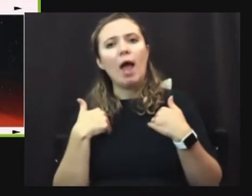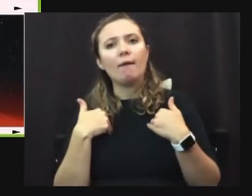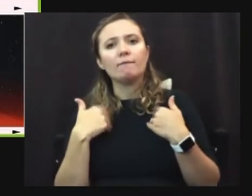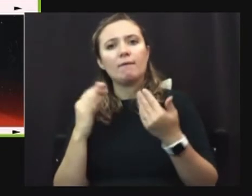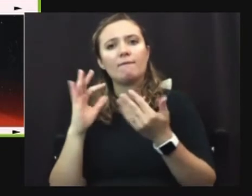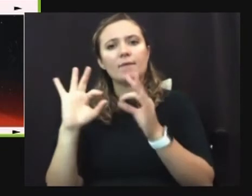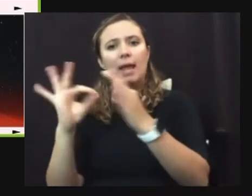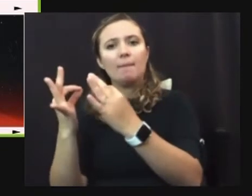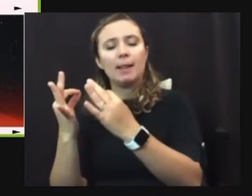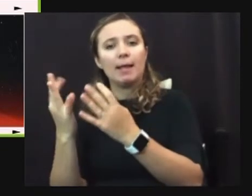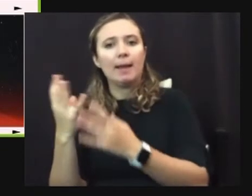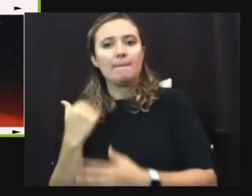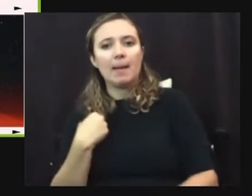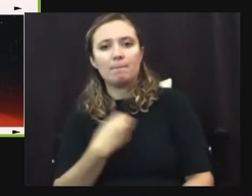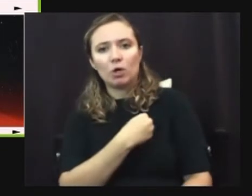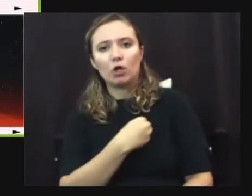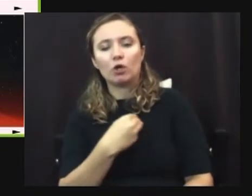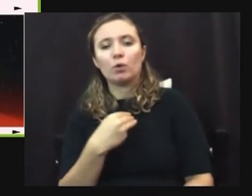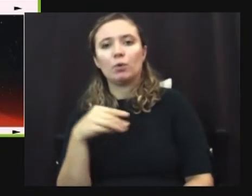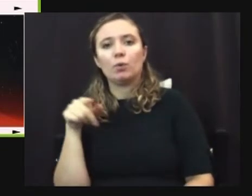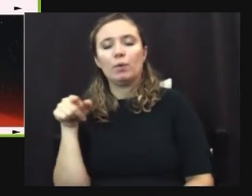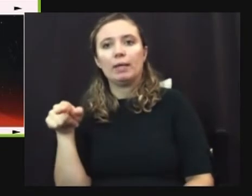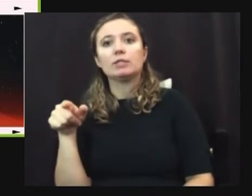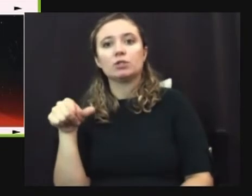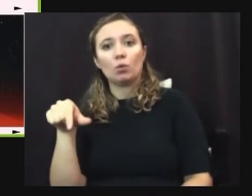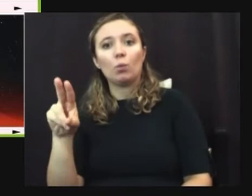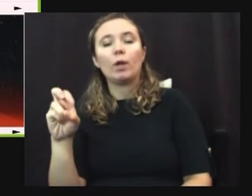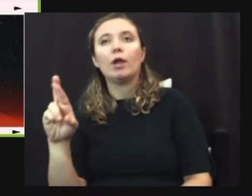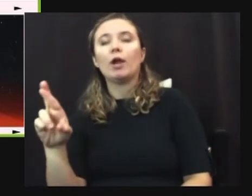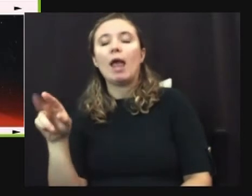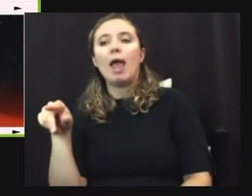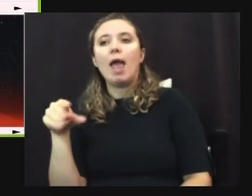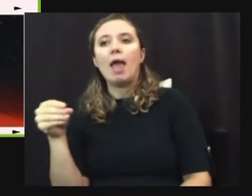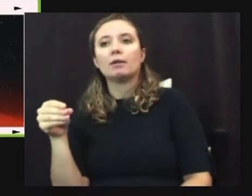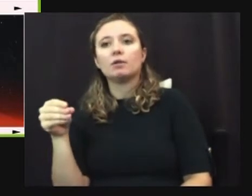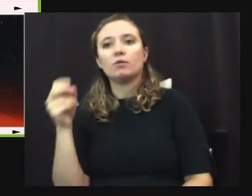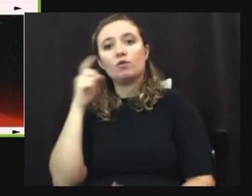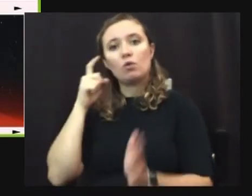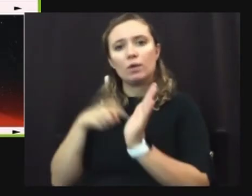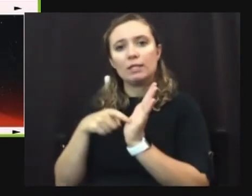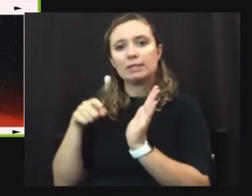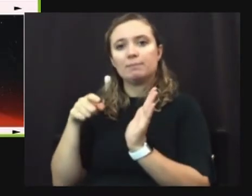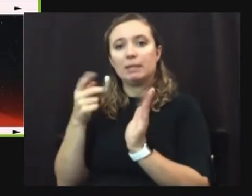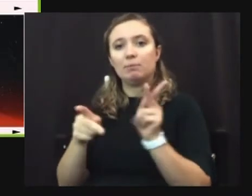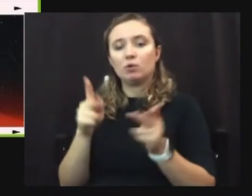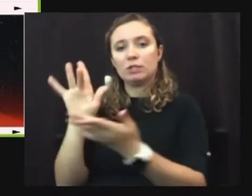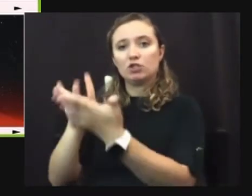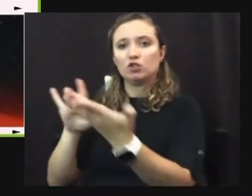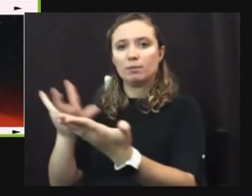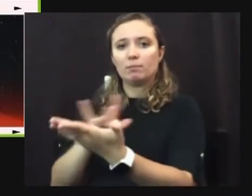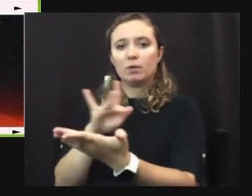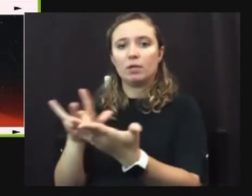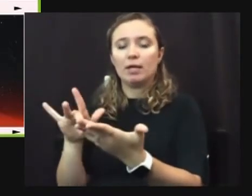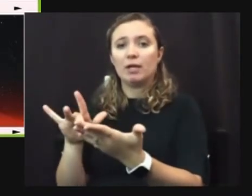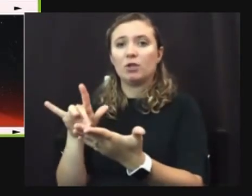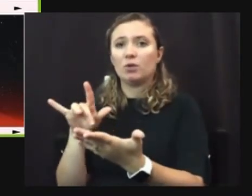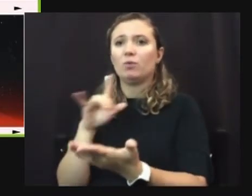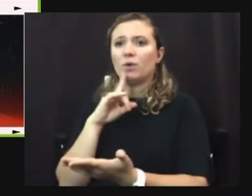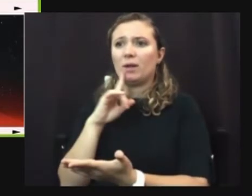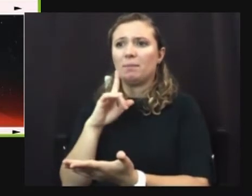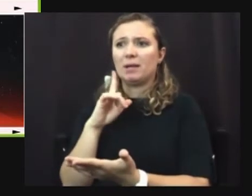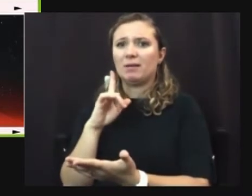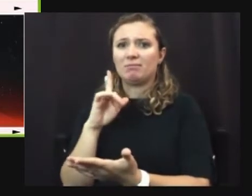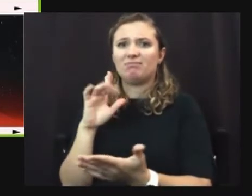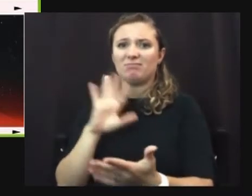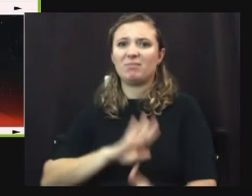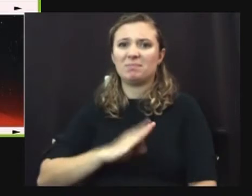them experience discrimination and you've been extremely upset by what they've gone